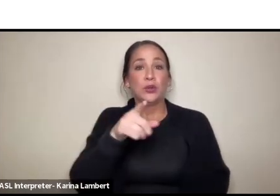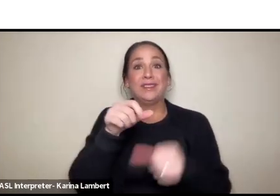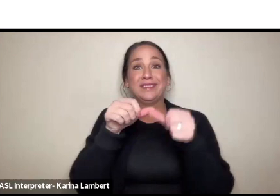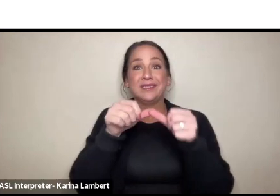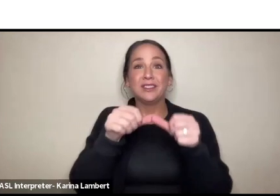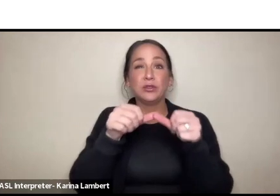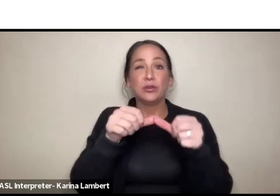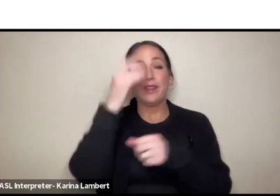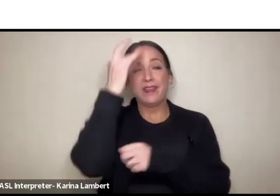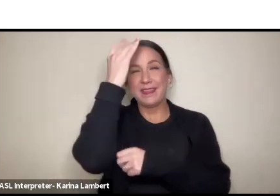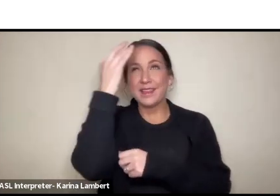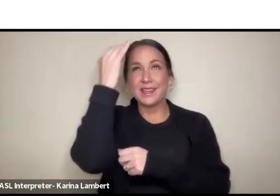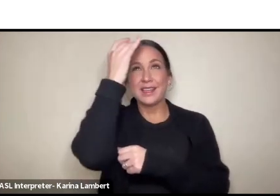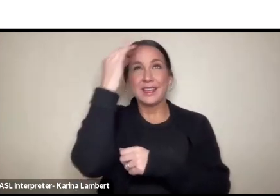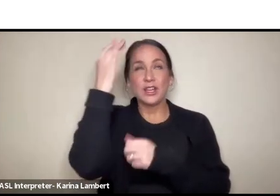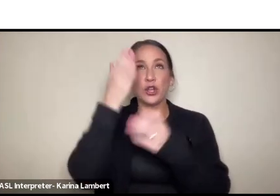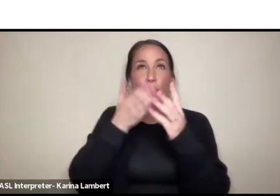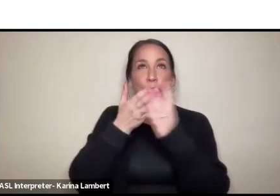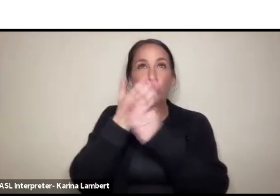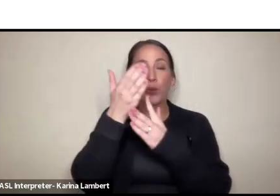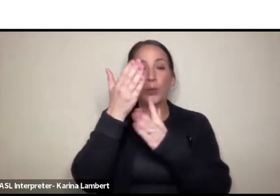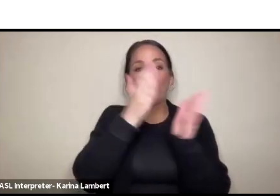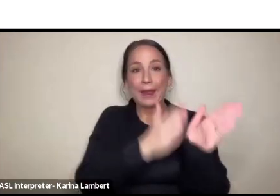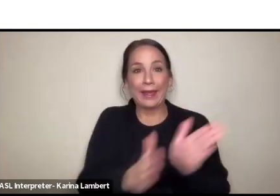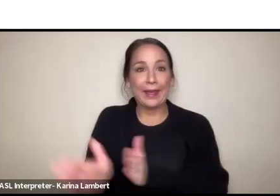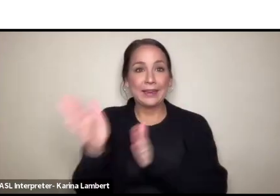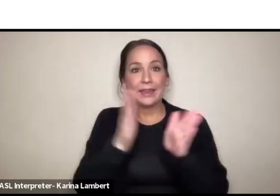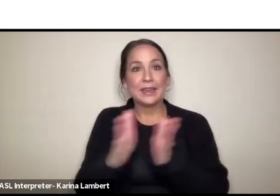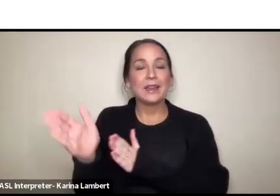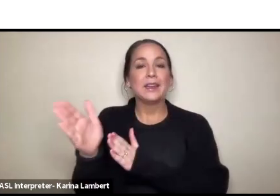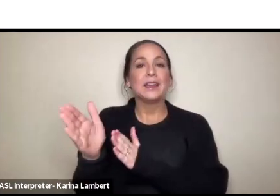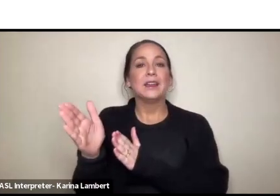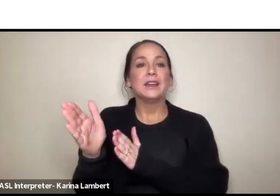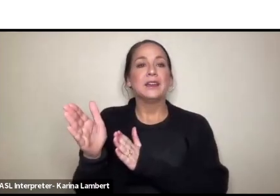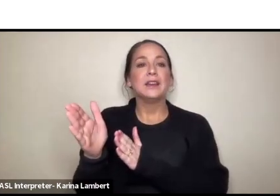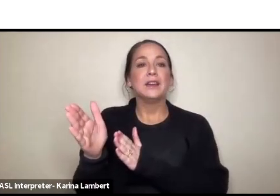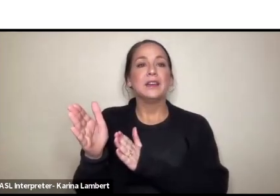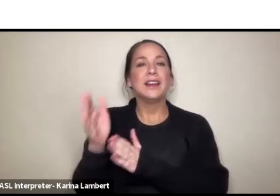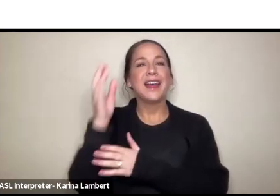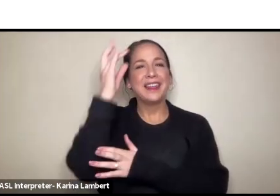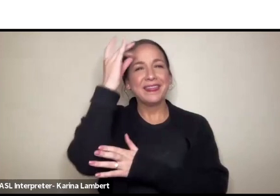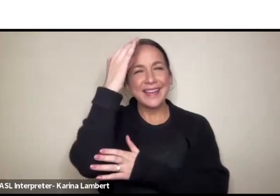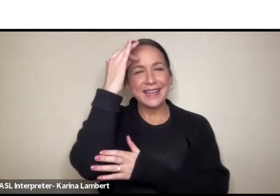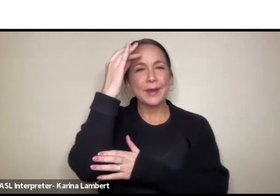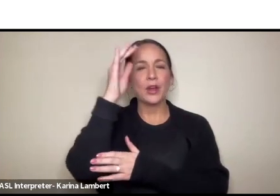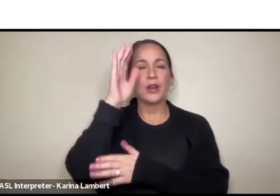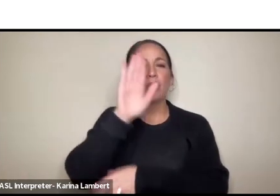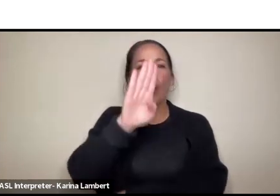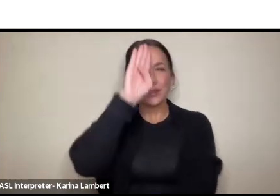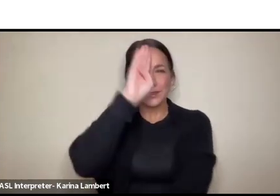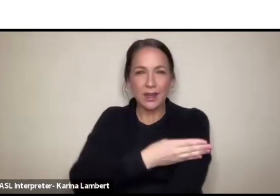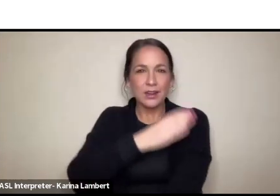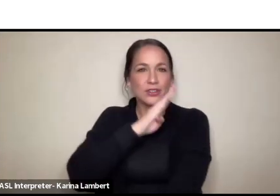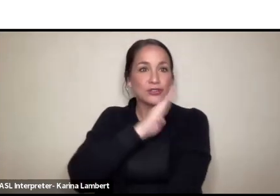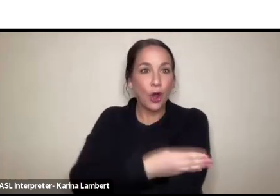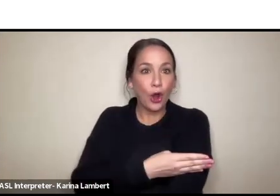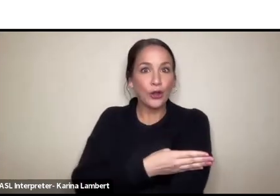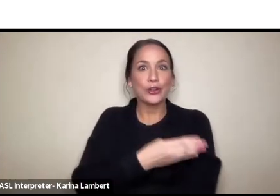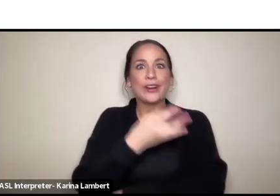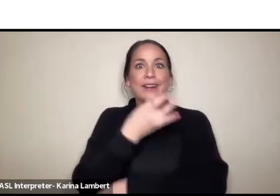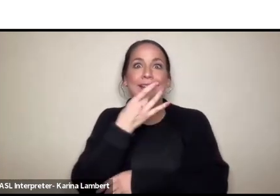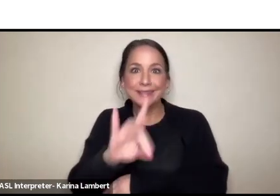to think through the planning, I want you to think through to the age that your son or daughter may be